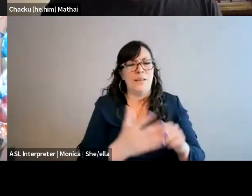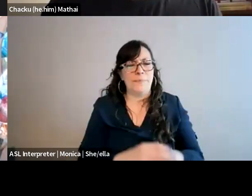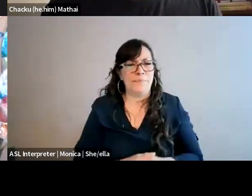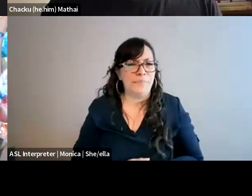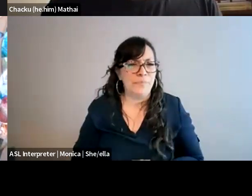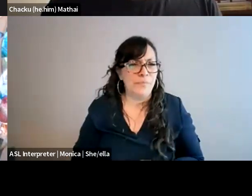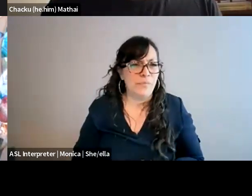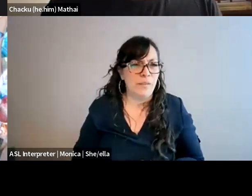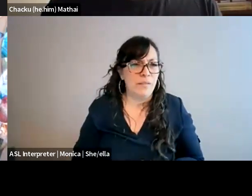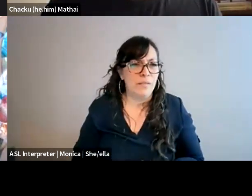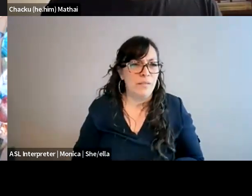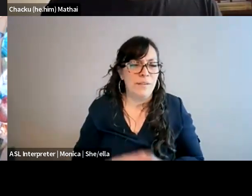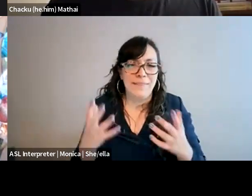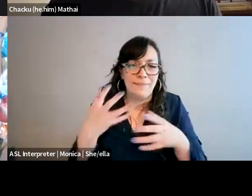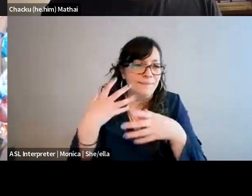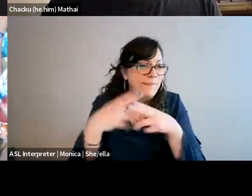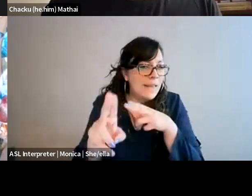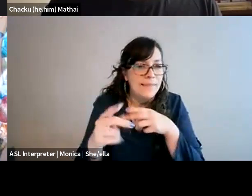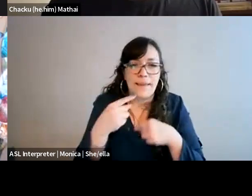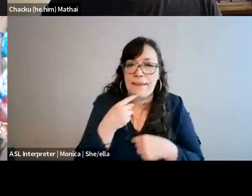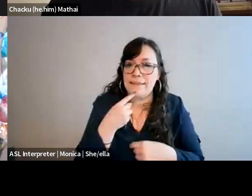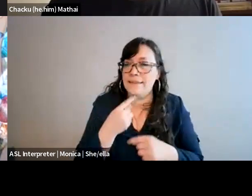For the quickest thing about,